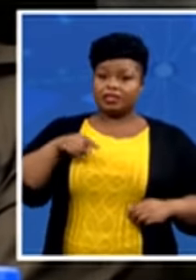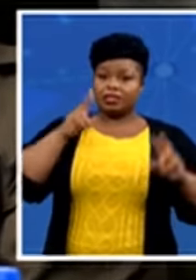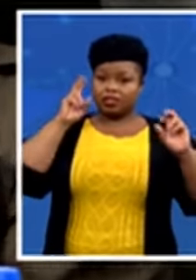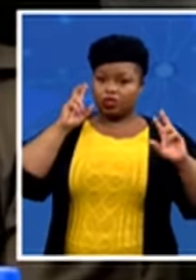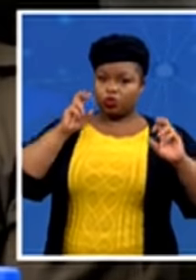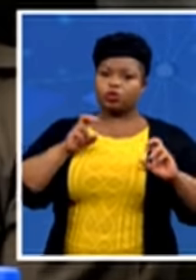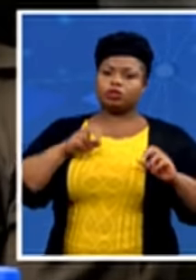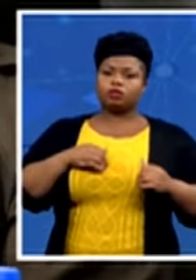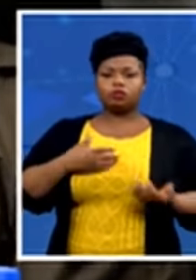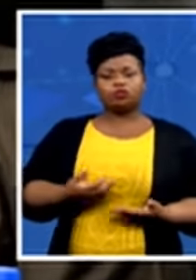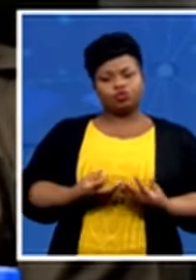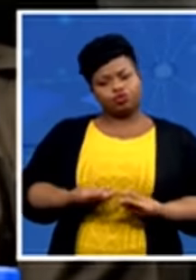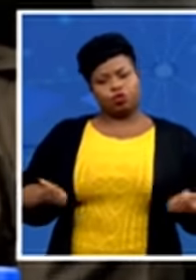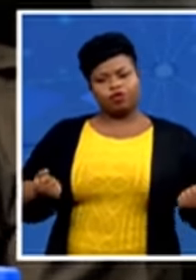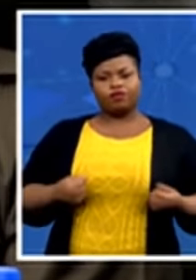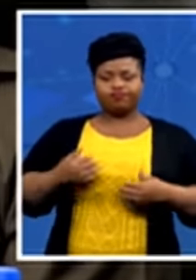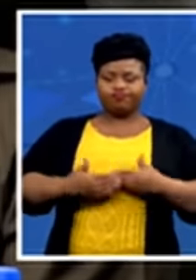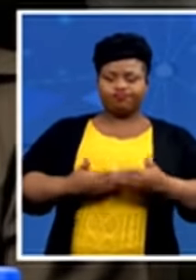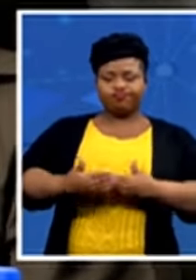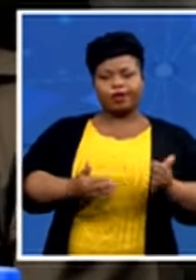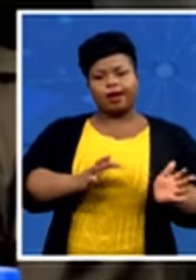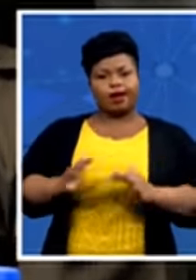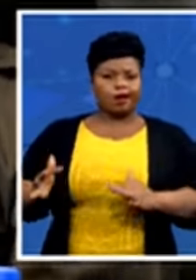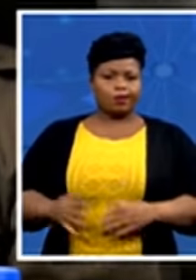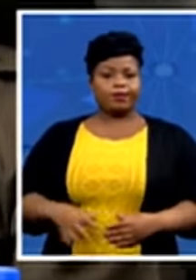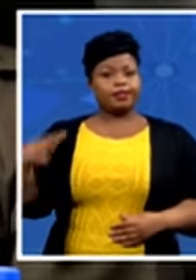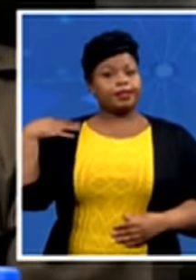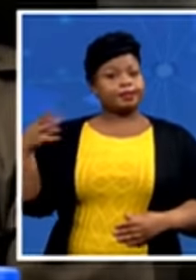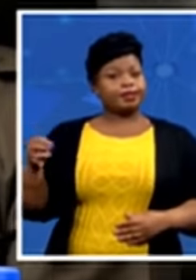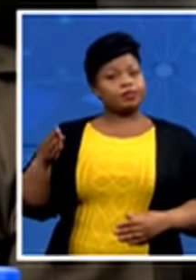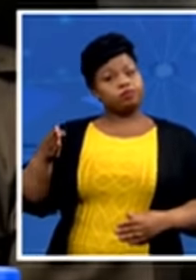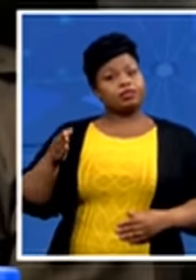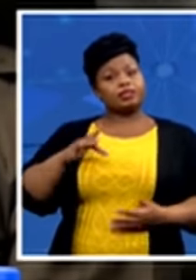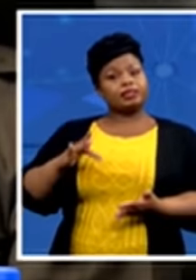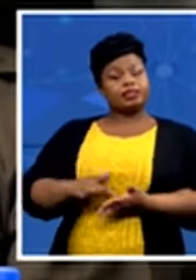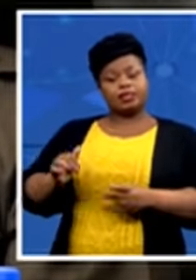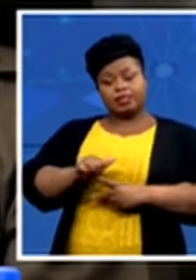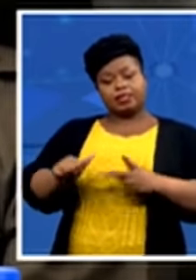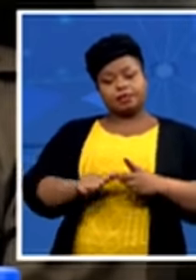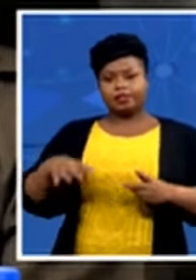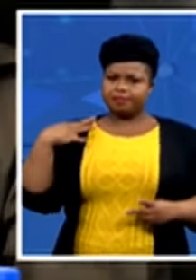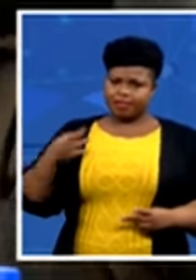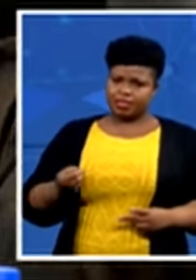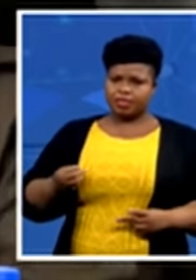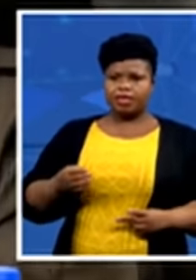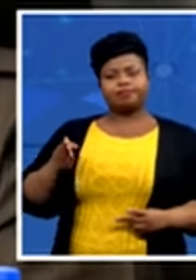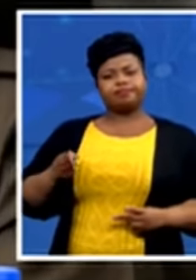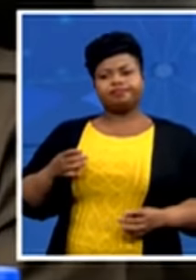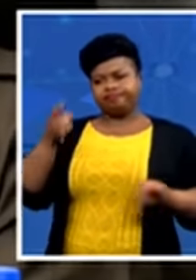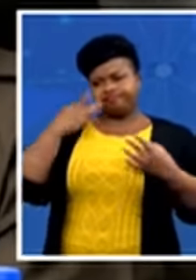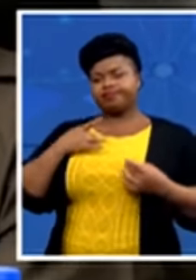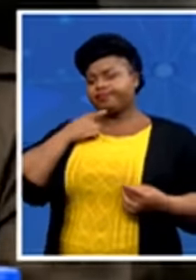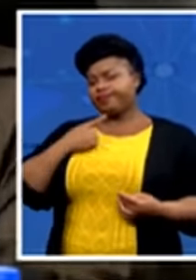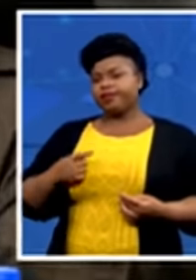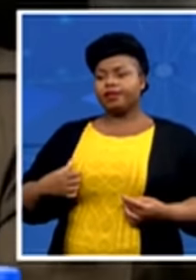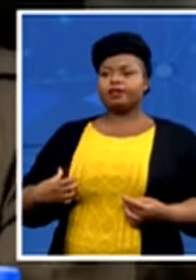happen. And the minister at the center and the deputy minister have actually ensured that through the